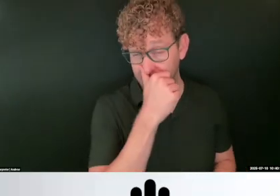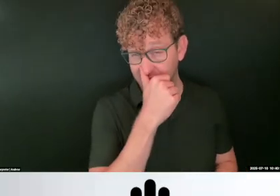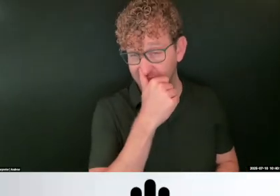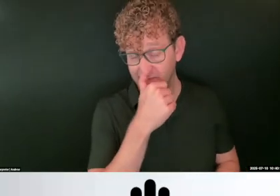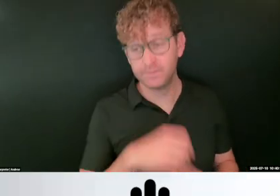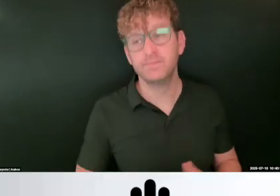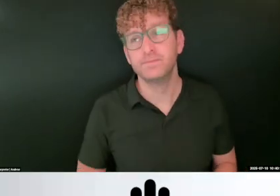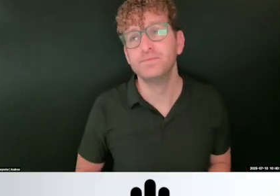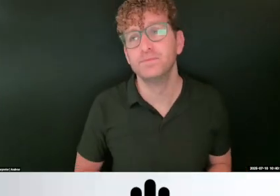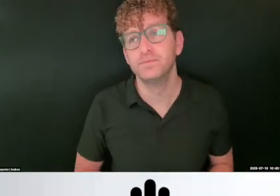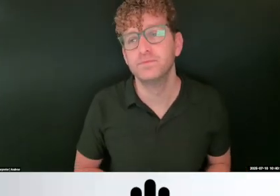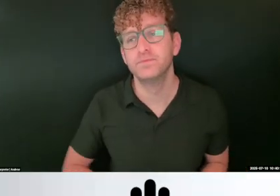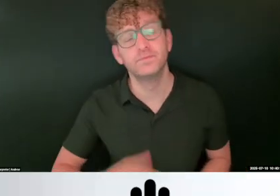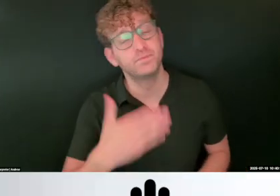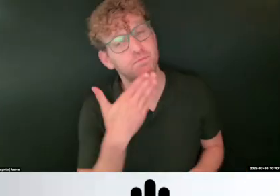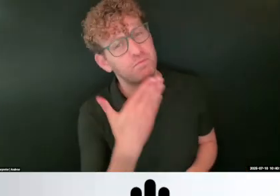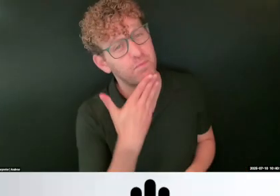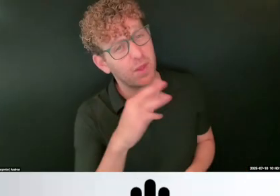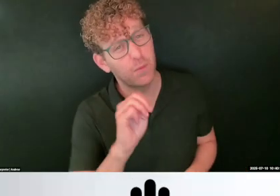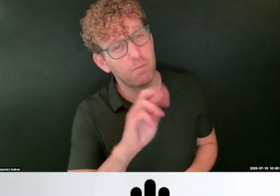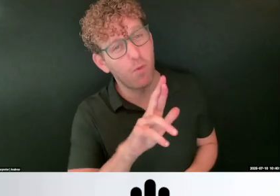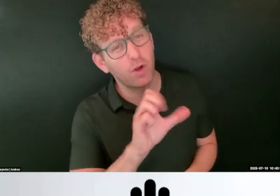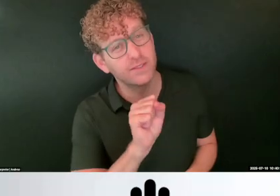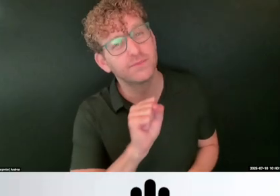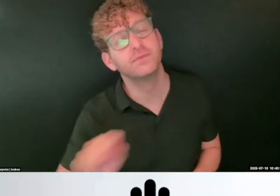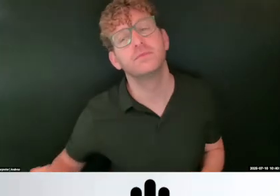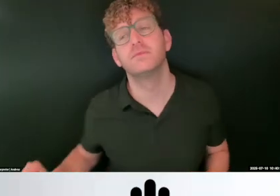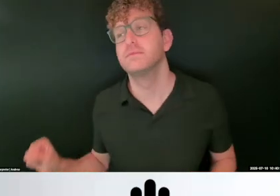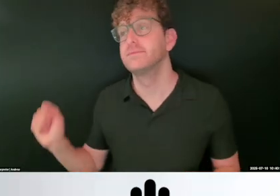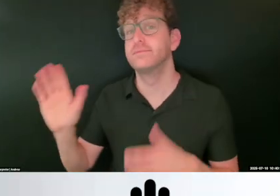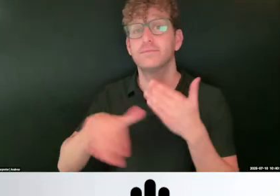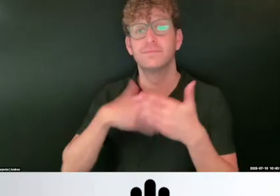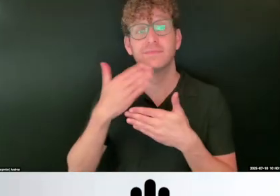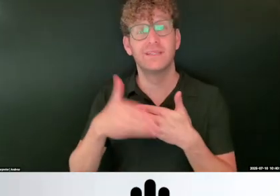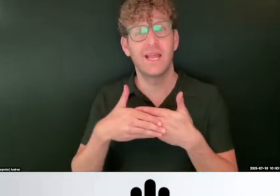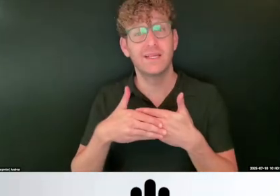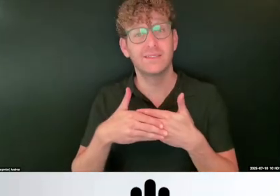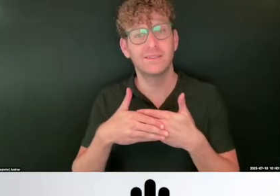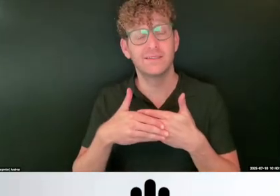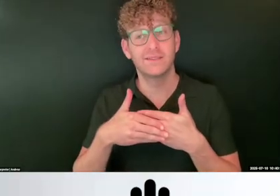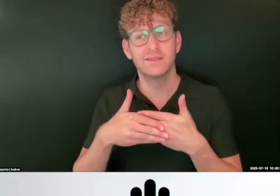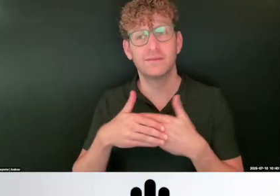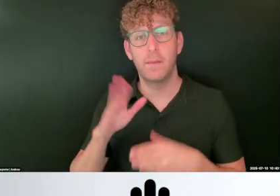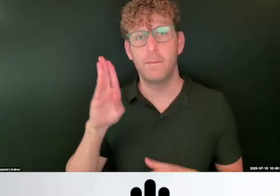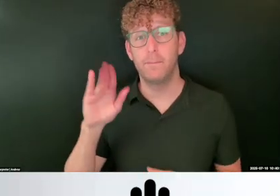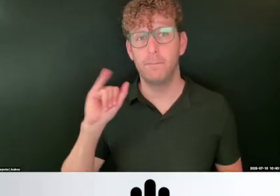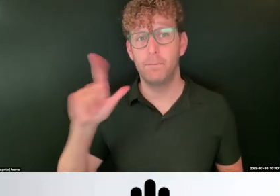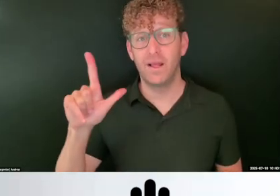Thank you, Mars. Okay, next in the queue, Bill Boyce, please go ahead.